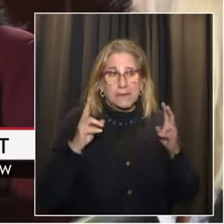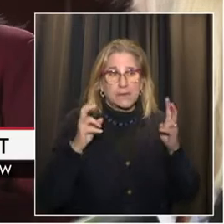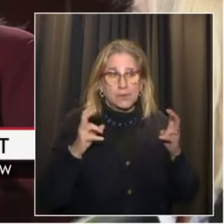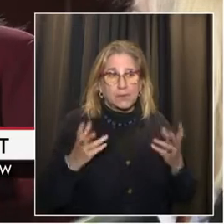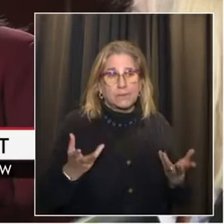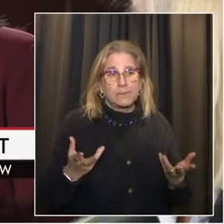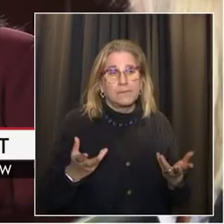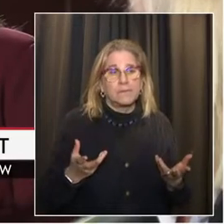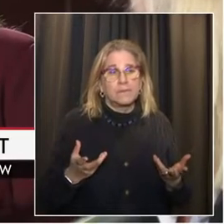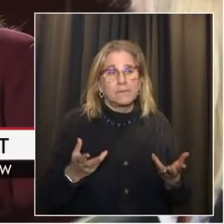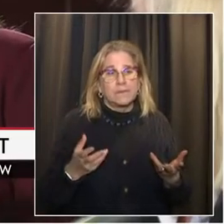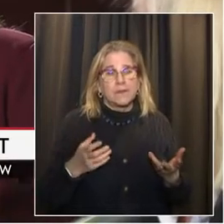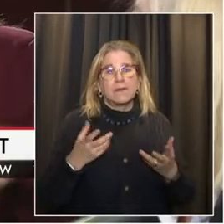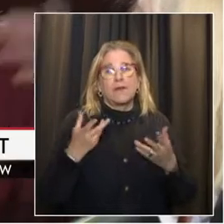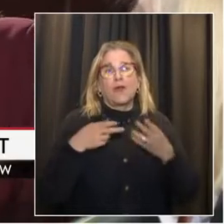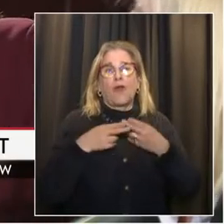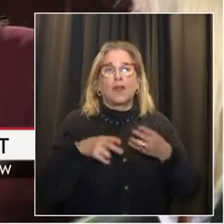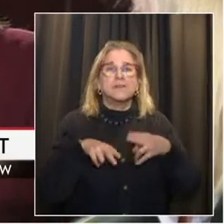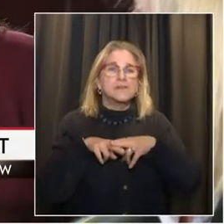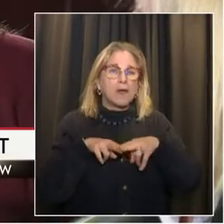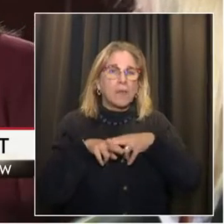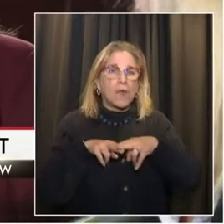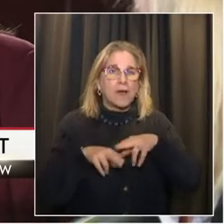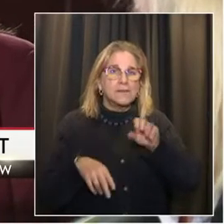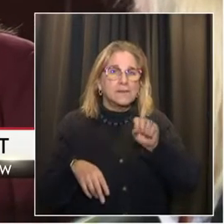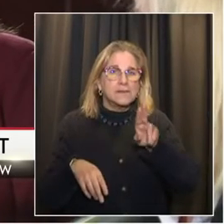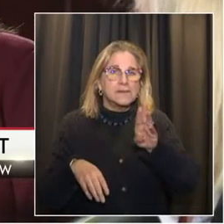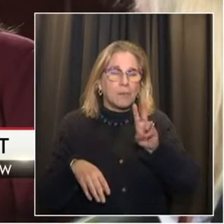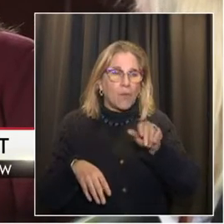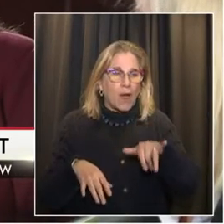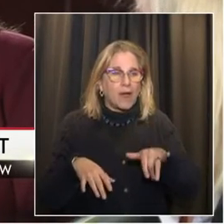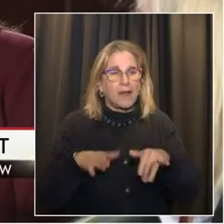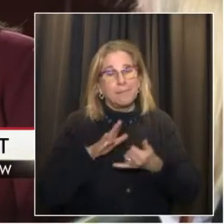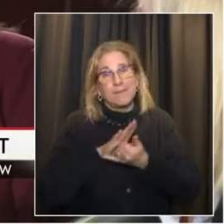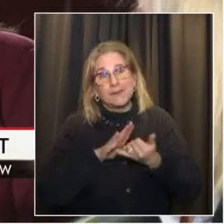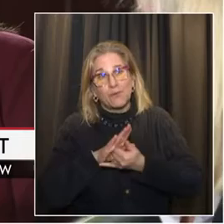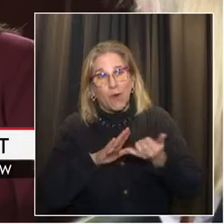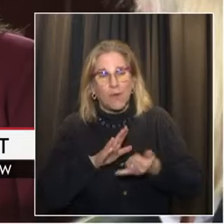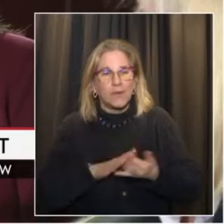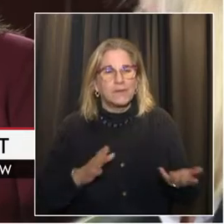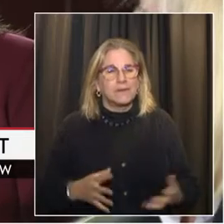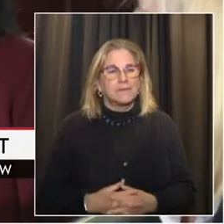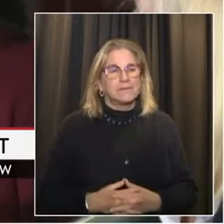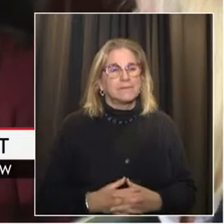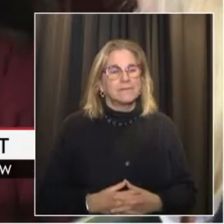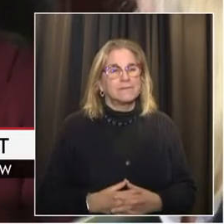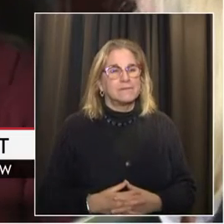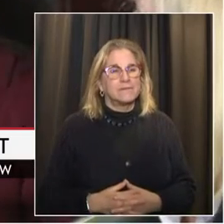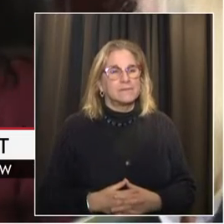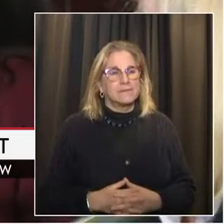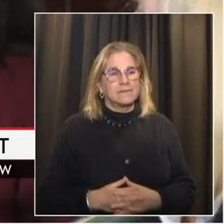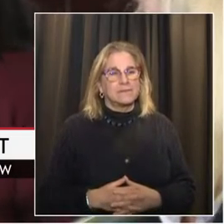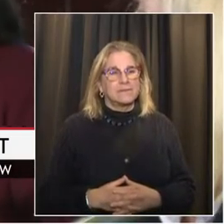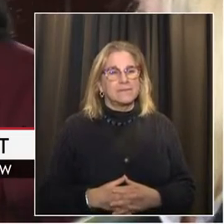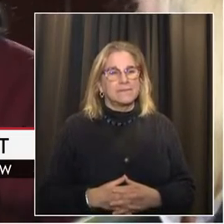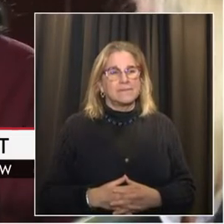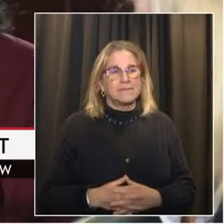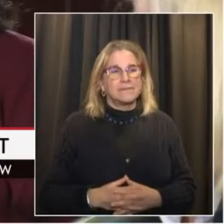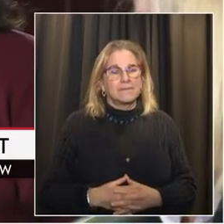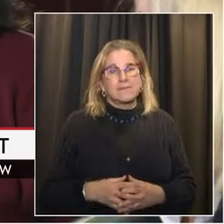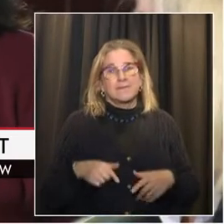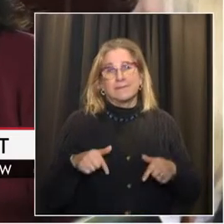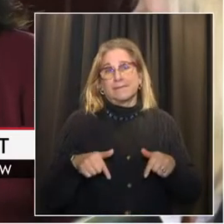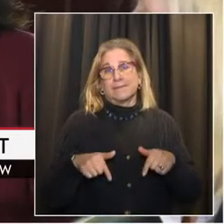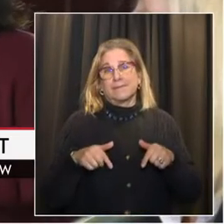think, a different requirement for metro than, for example, an outlying jurisdiction. So I think that is a conversation that is being led by